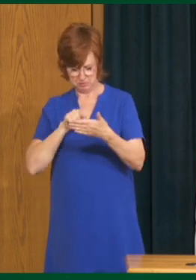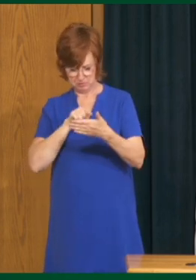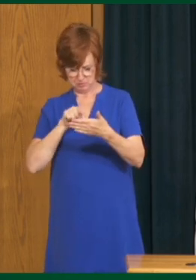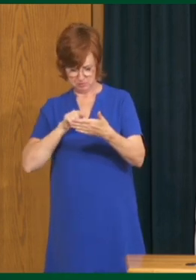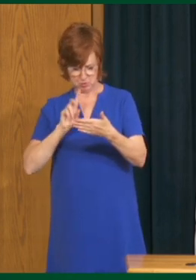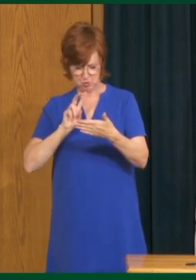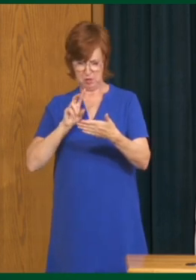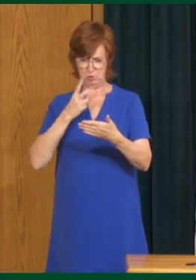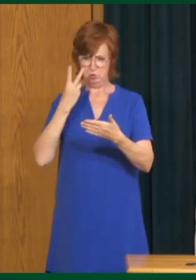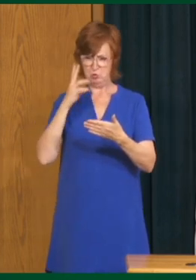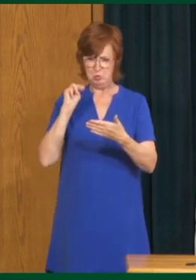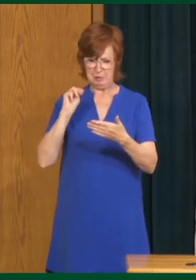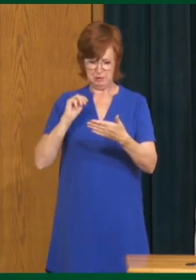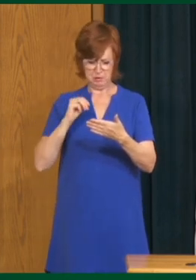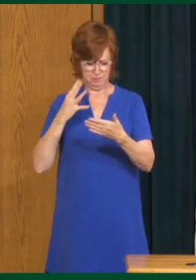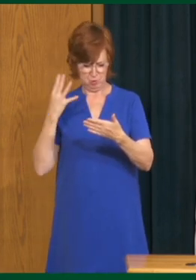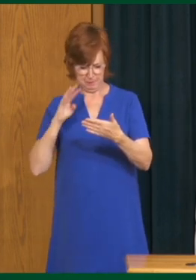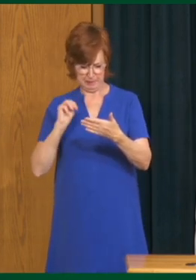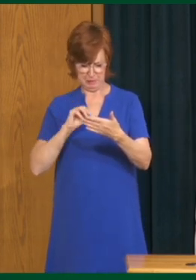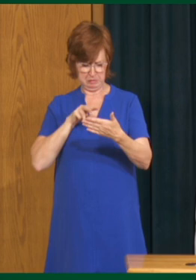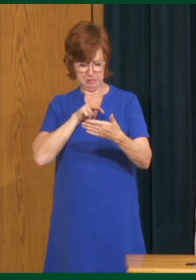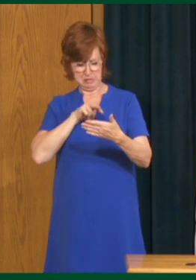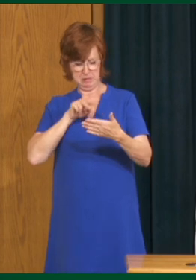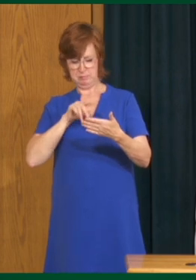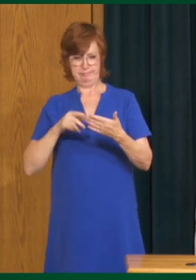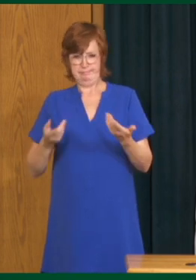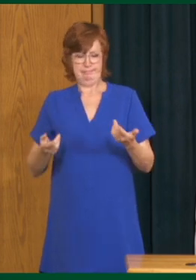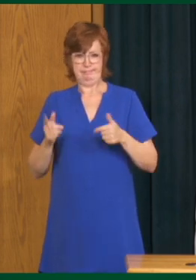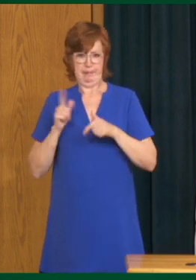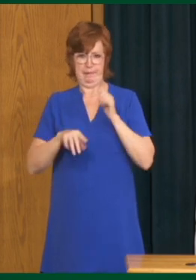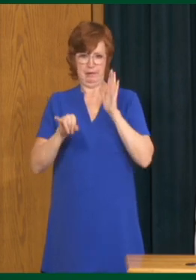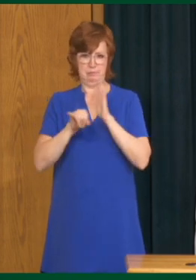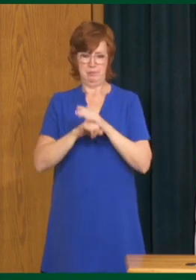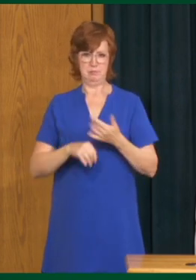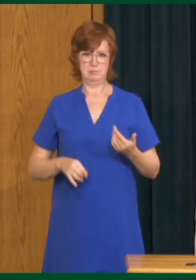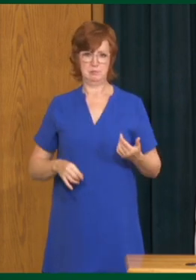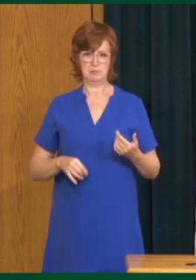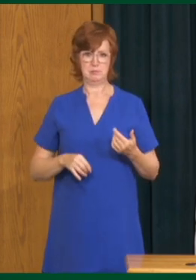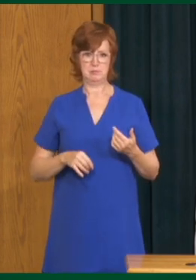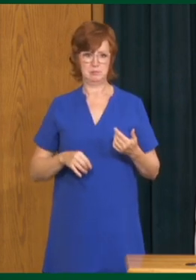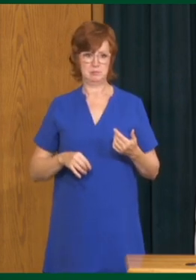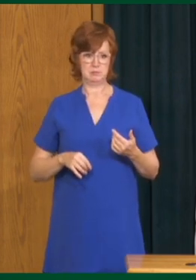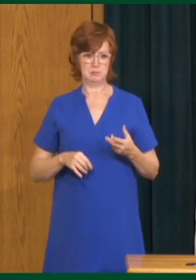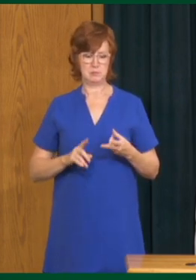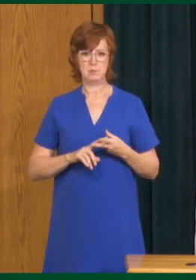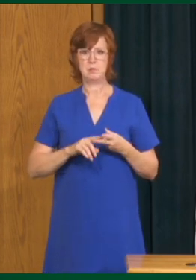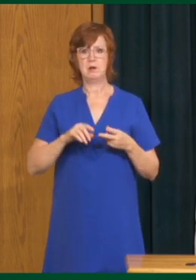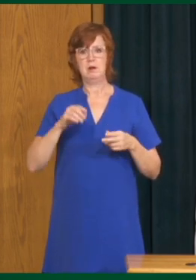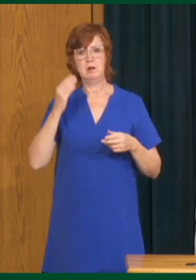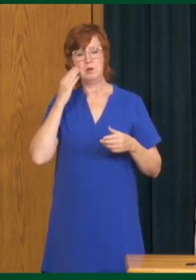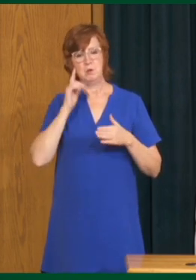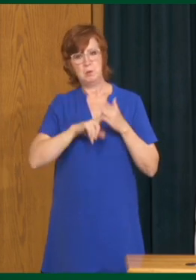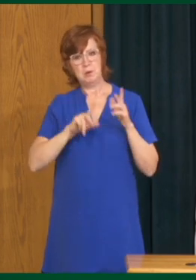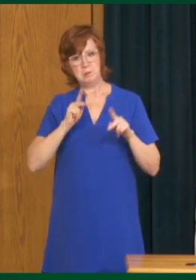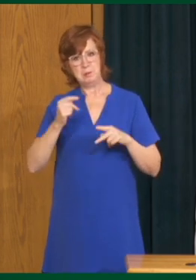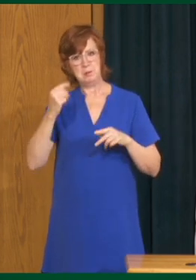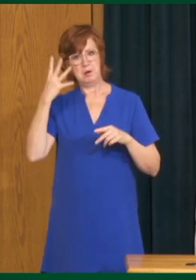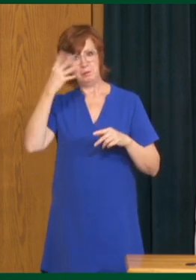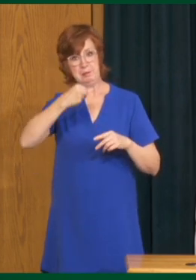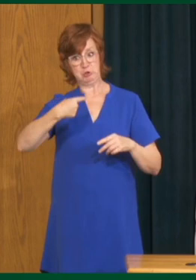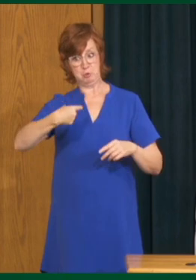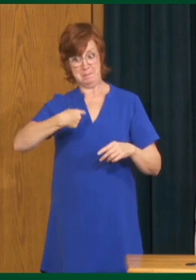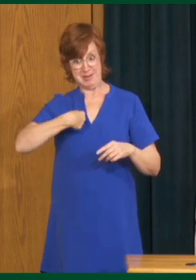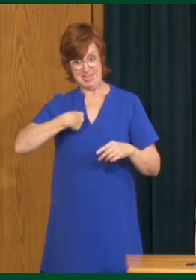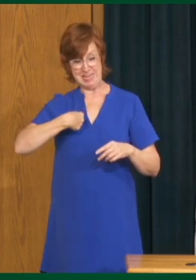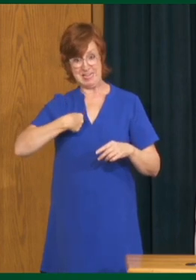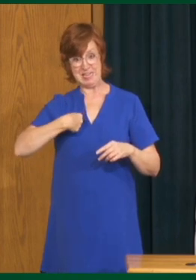people are physically distancing or not. And I've had pictures taken of me and sent to me about people commenting on that maybe you're too close to someone. And where